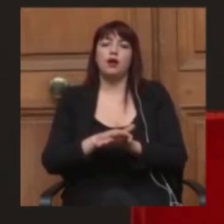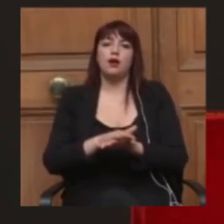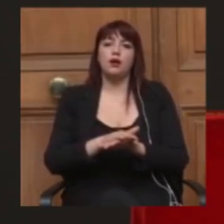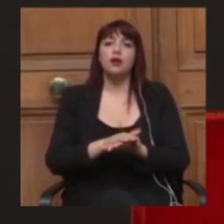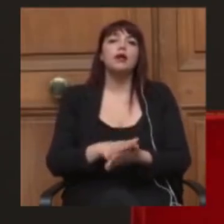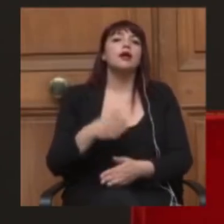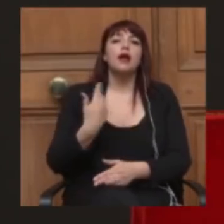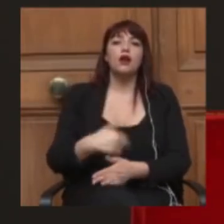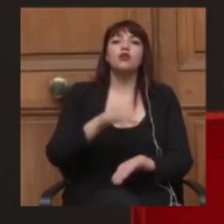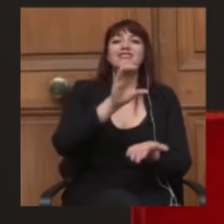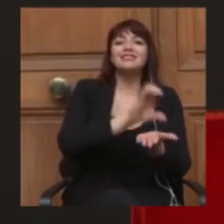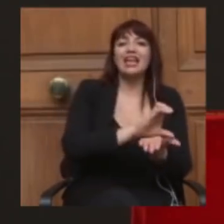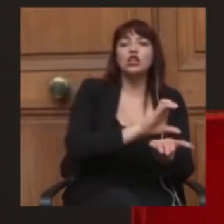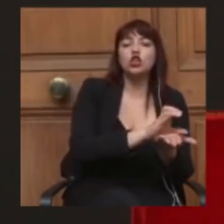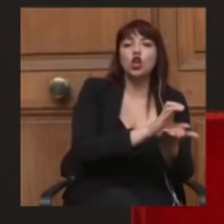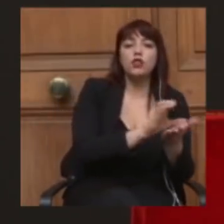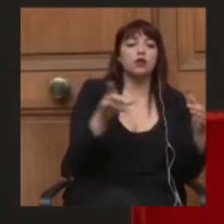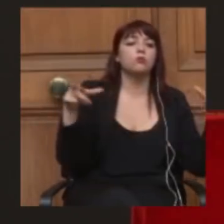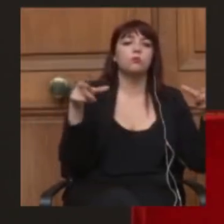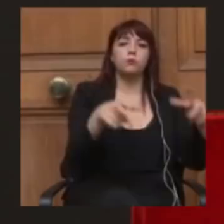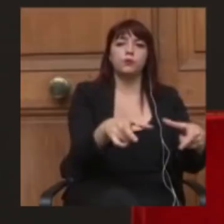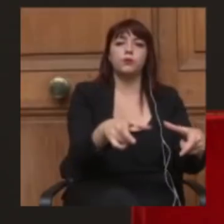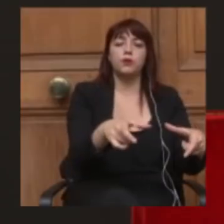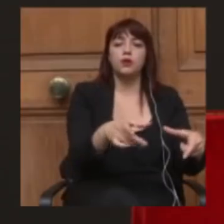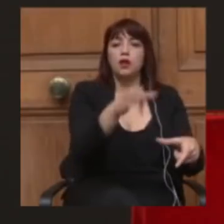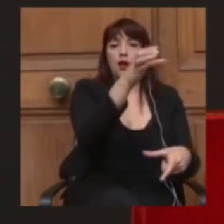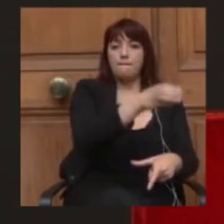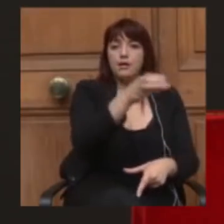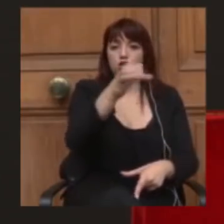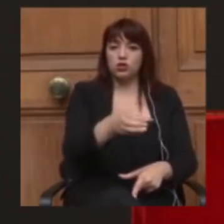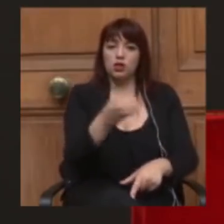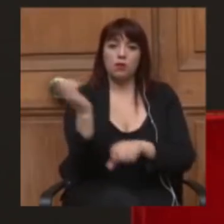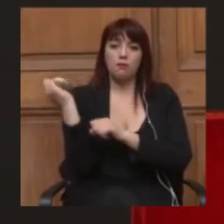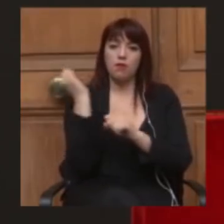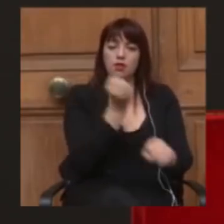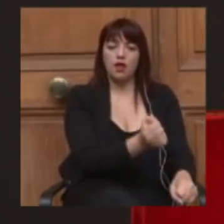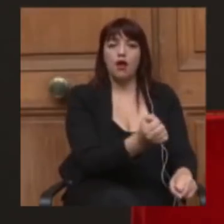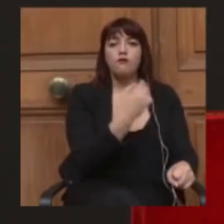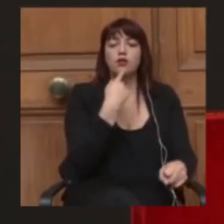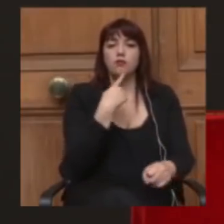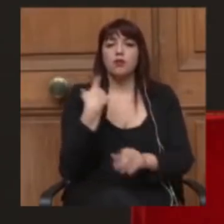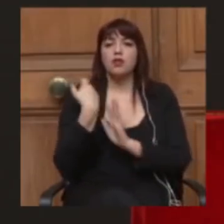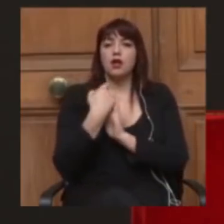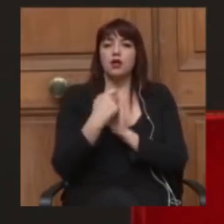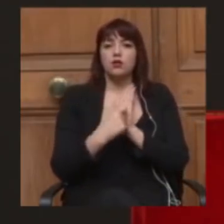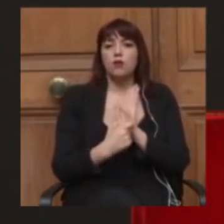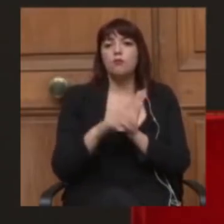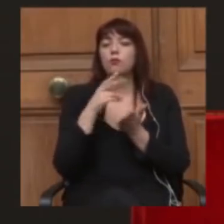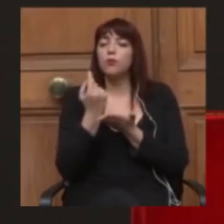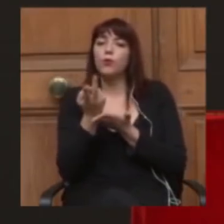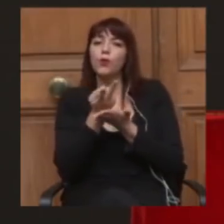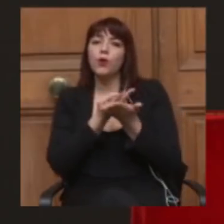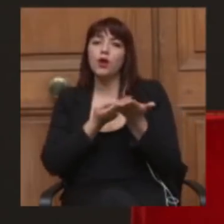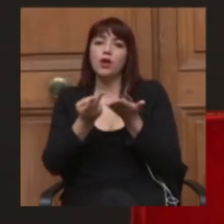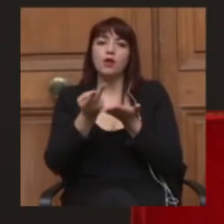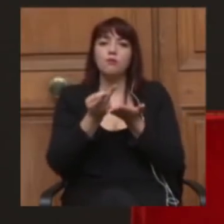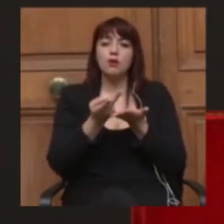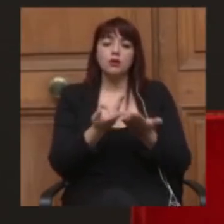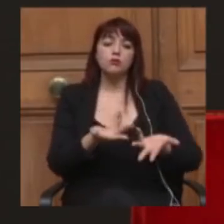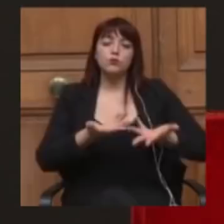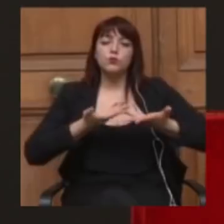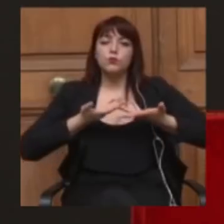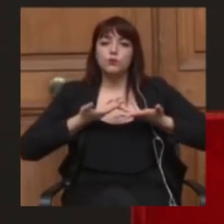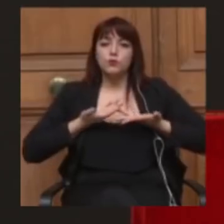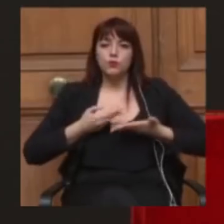inscrutable dash in the middle of the poem that gave his readers a sense of the ineffability